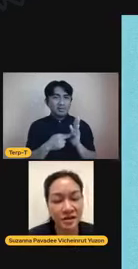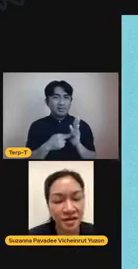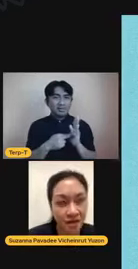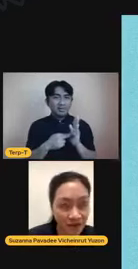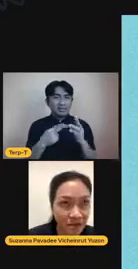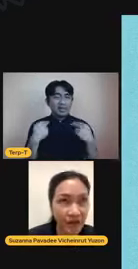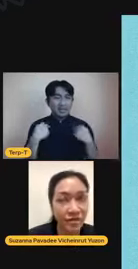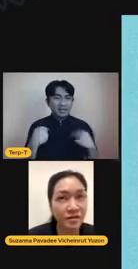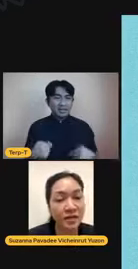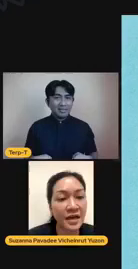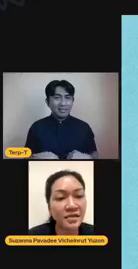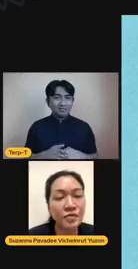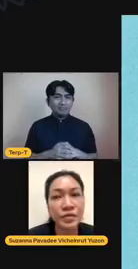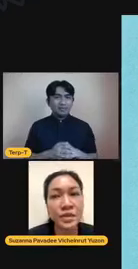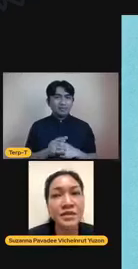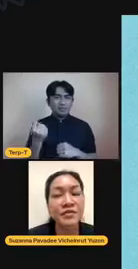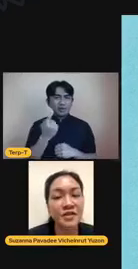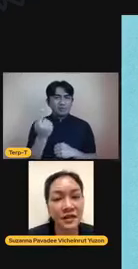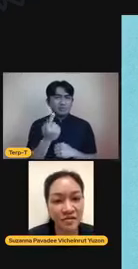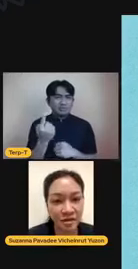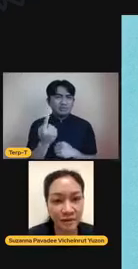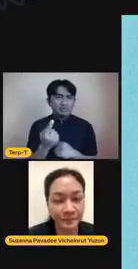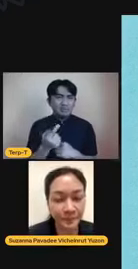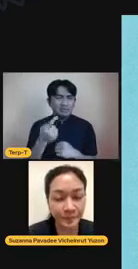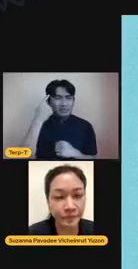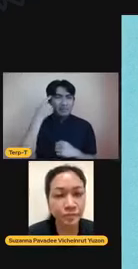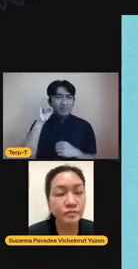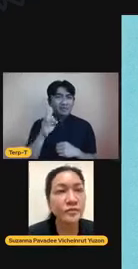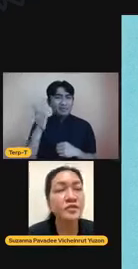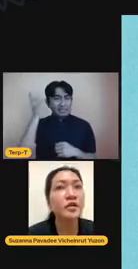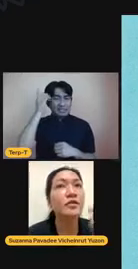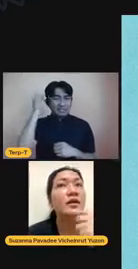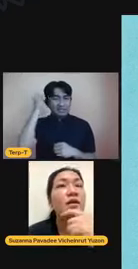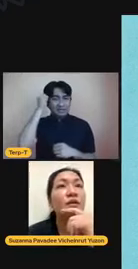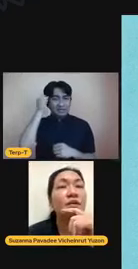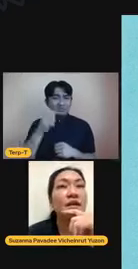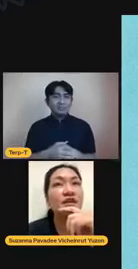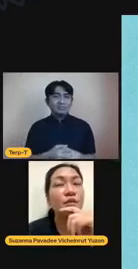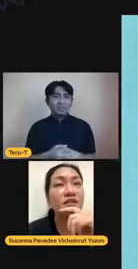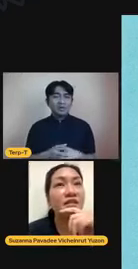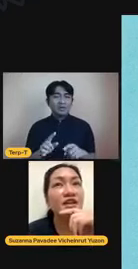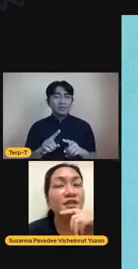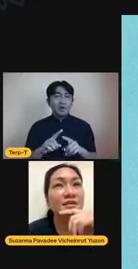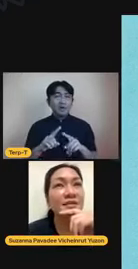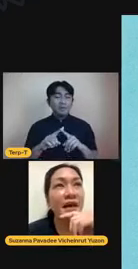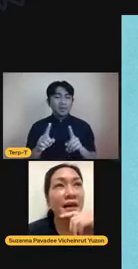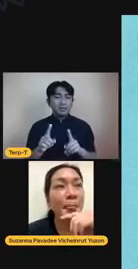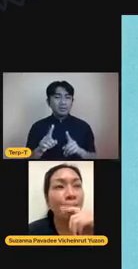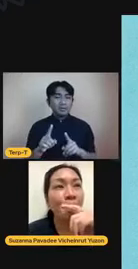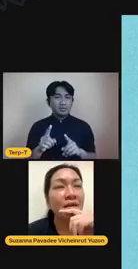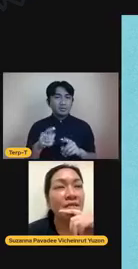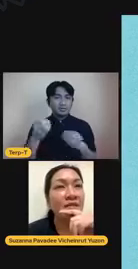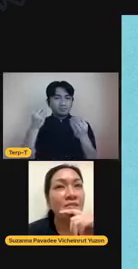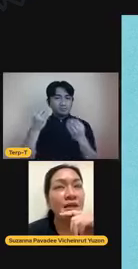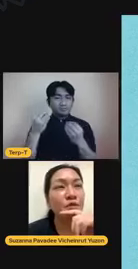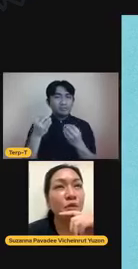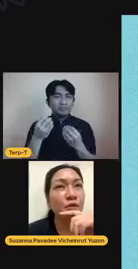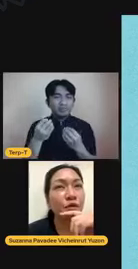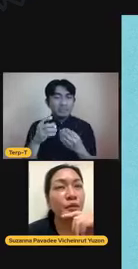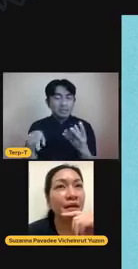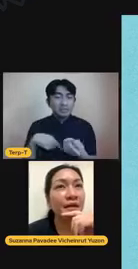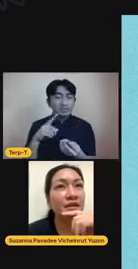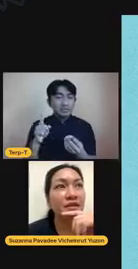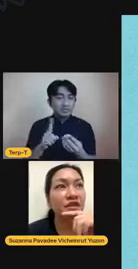everything as a reason for Down syndrome. So what's dangerous is that